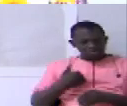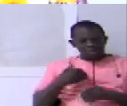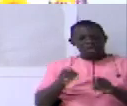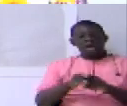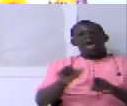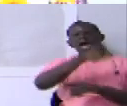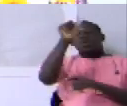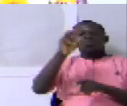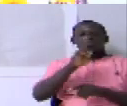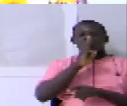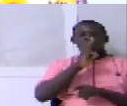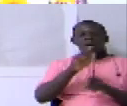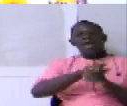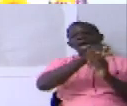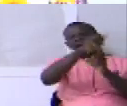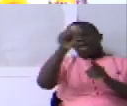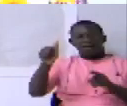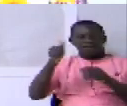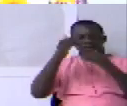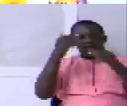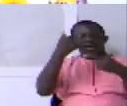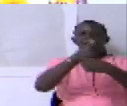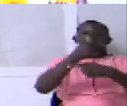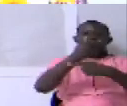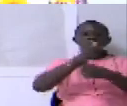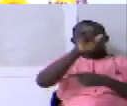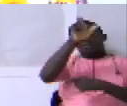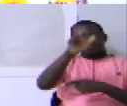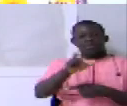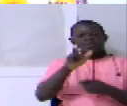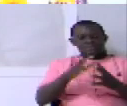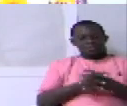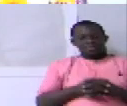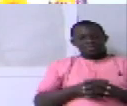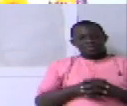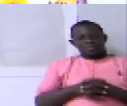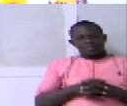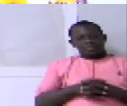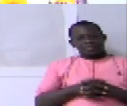friends, and every Gambians at large.